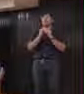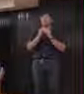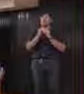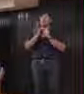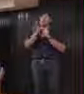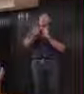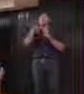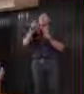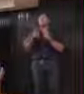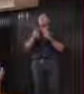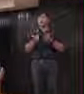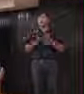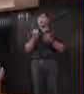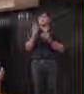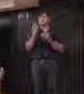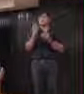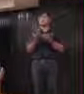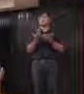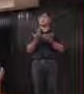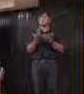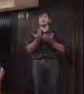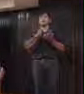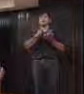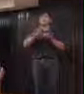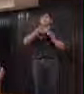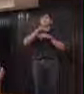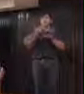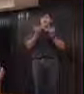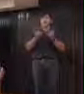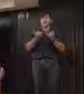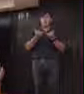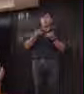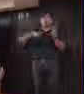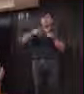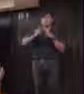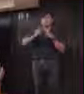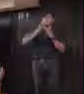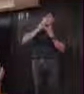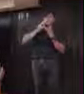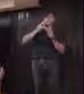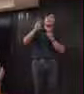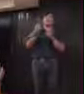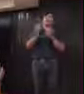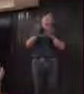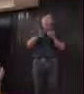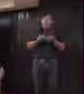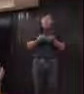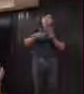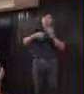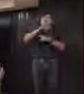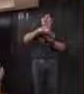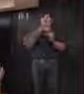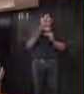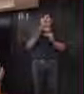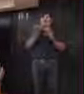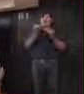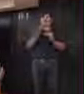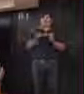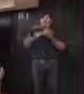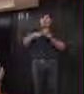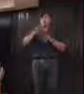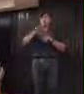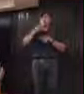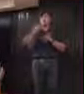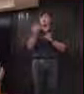point now is that the situation now has to be seen in present circumstances. And the present circumstances,